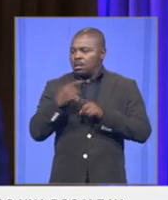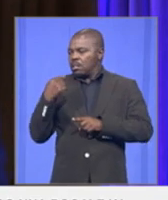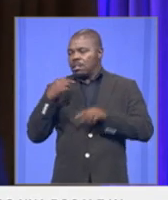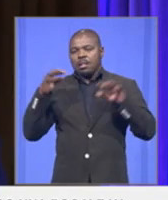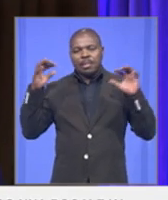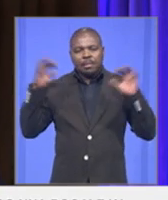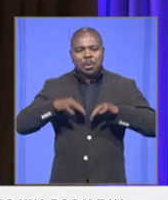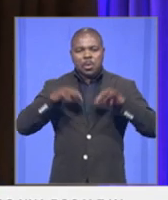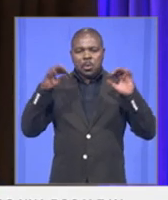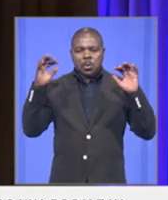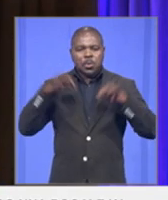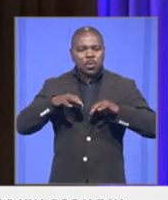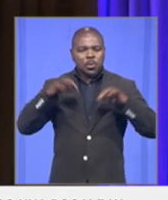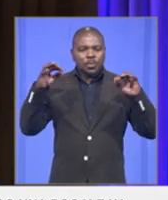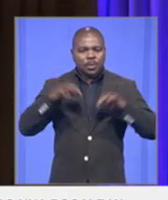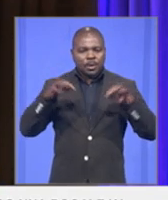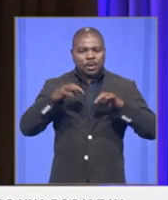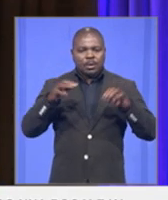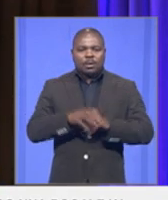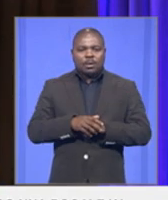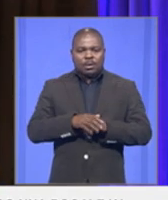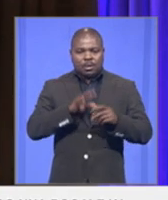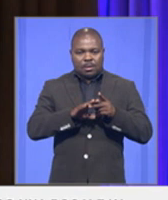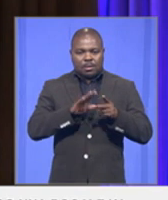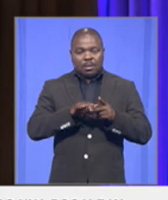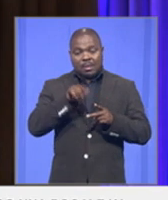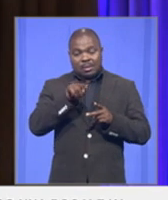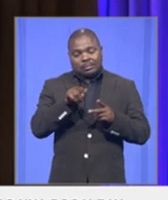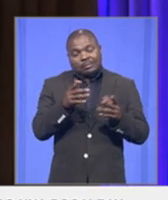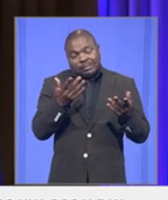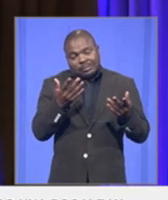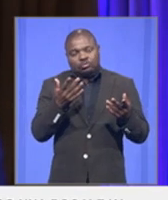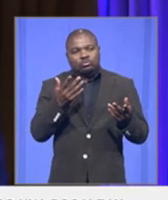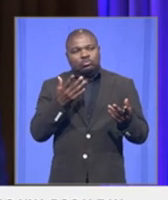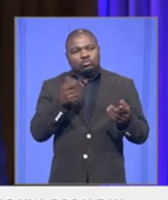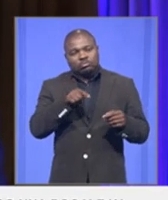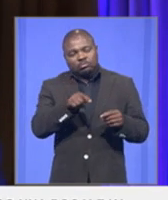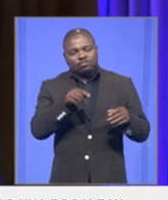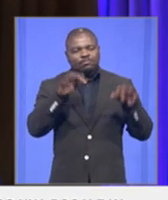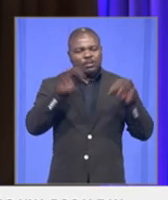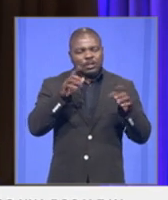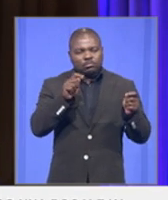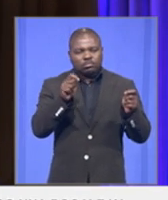days. That there's clear patterns of weather change in our country.